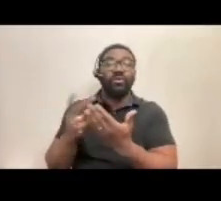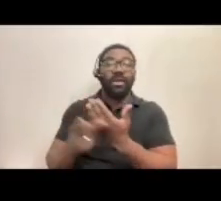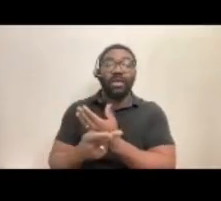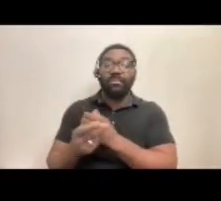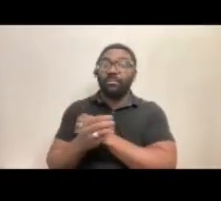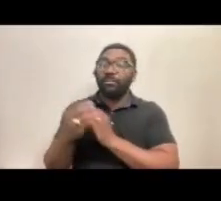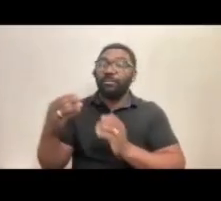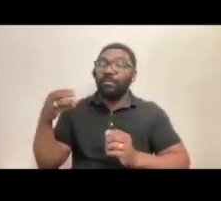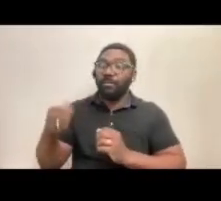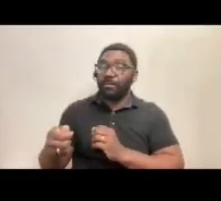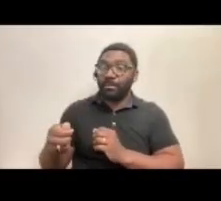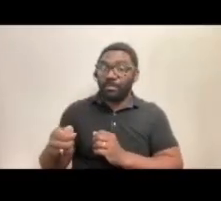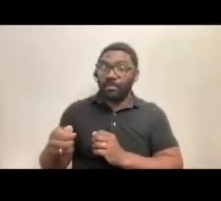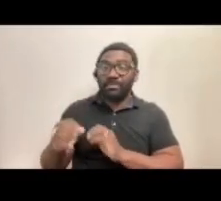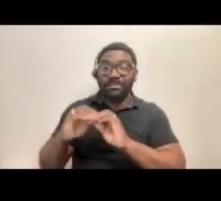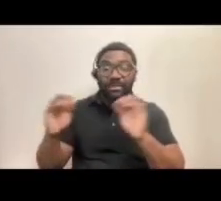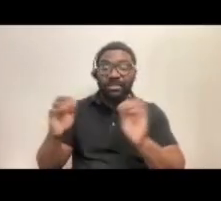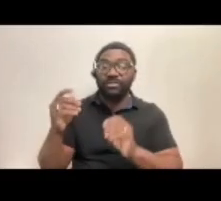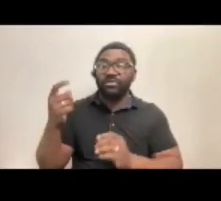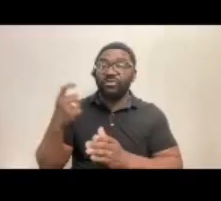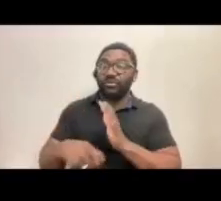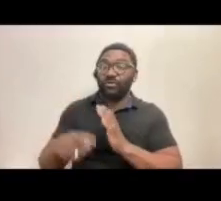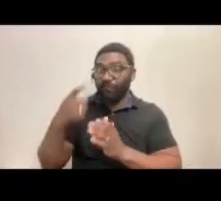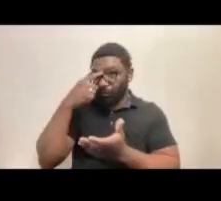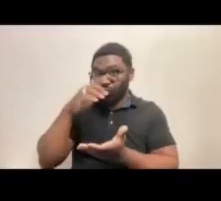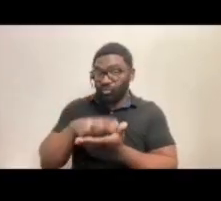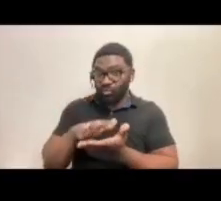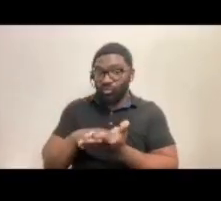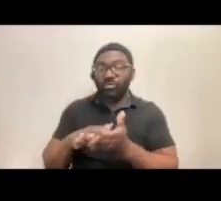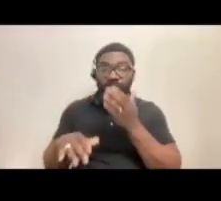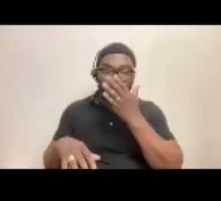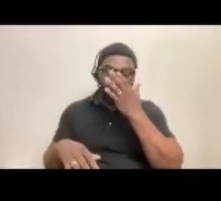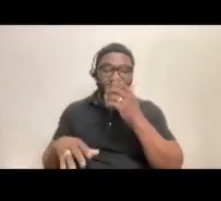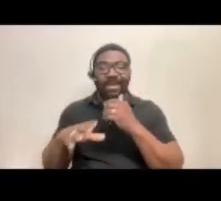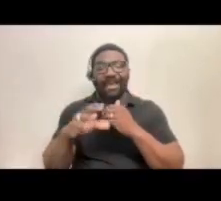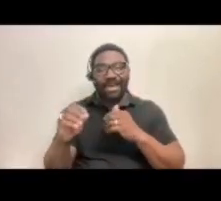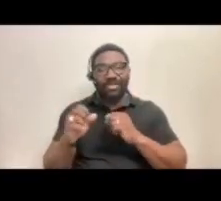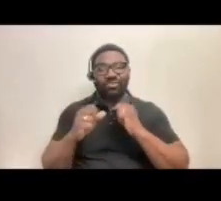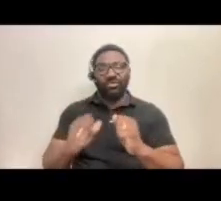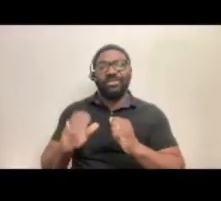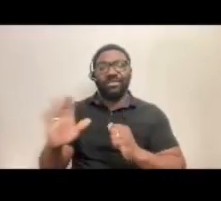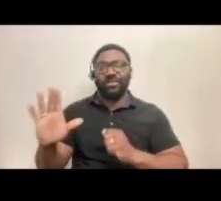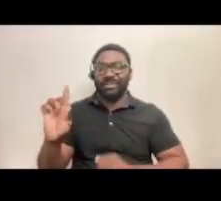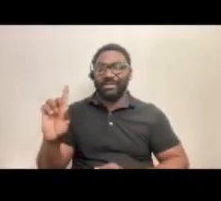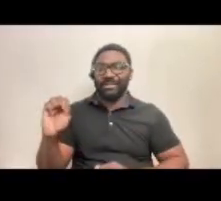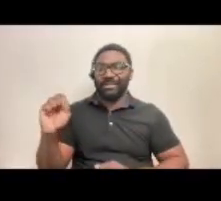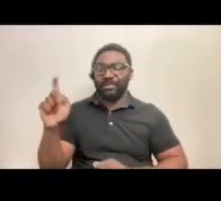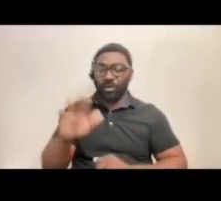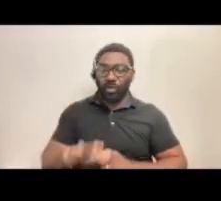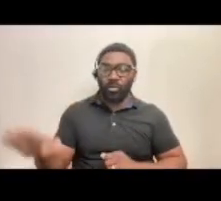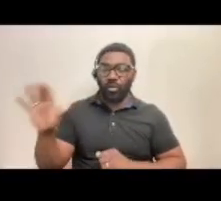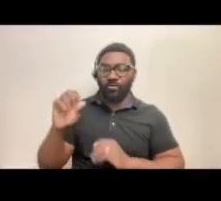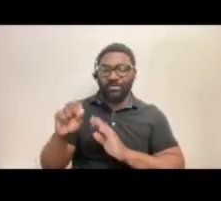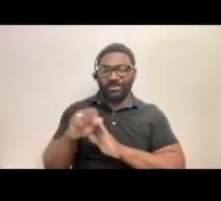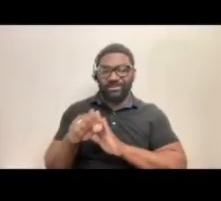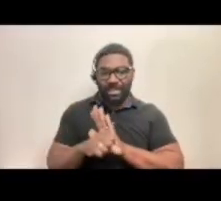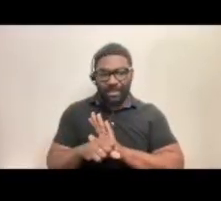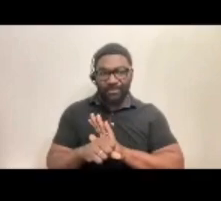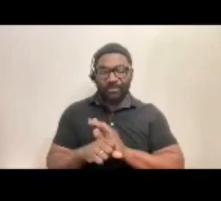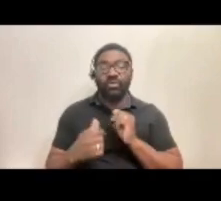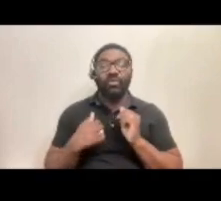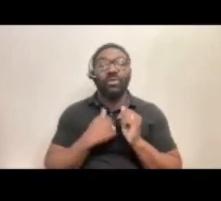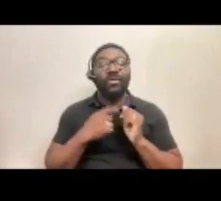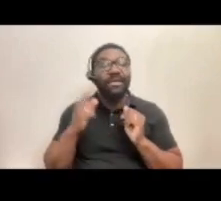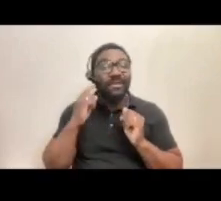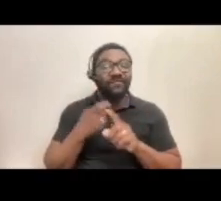career pathways, and strengthen the DSP workforce statewide. We're going to also be hearing from the Direct